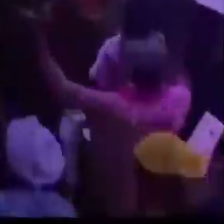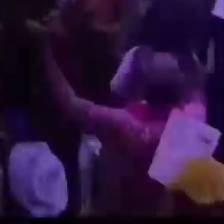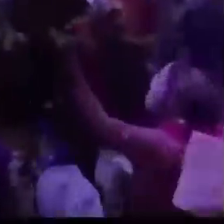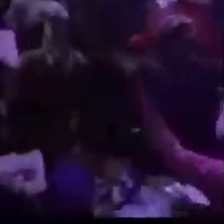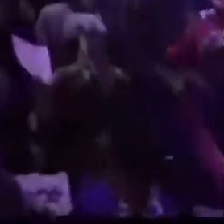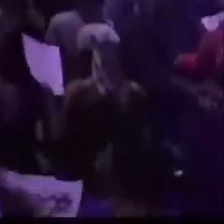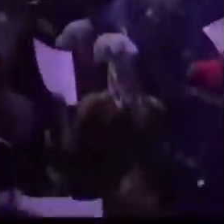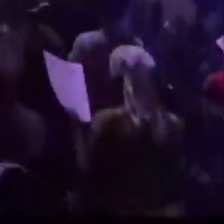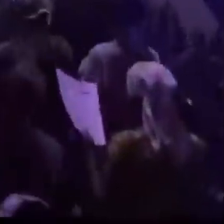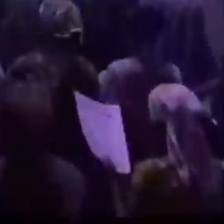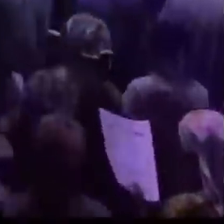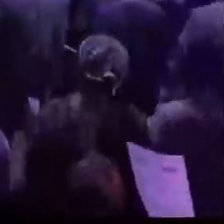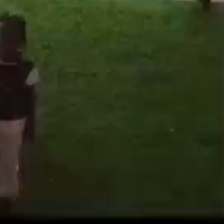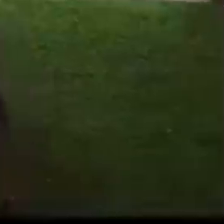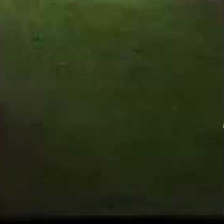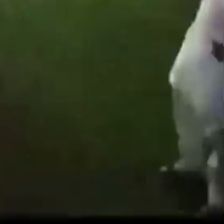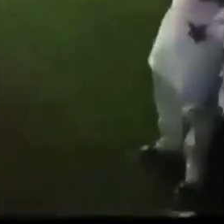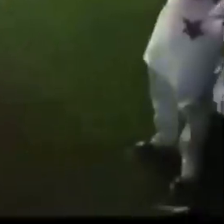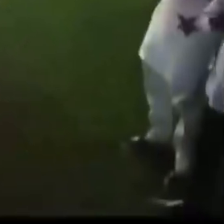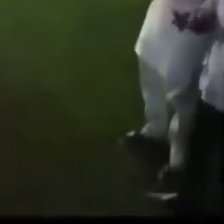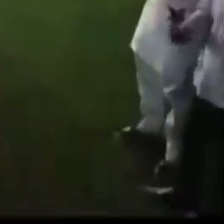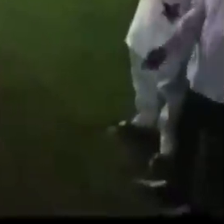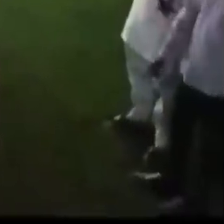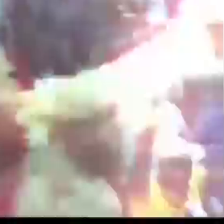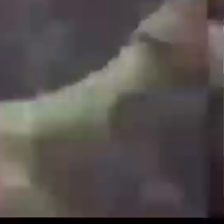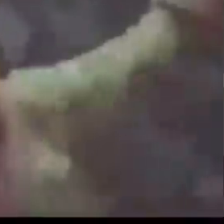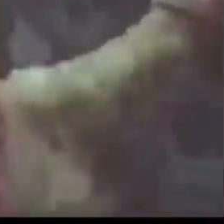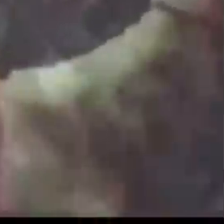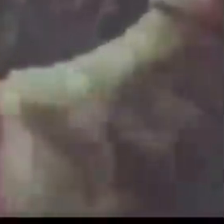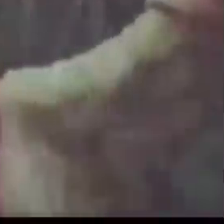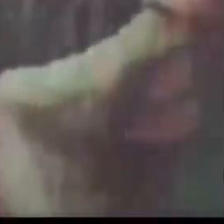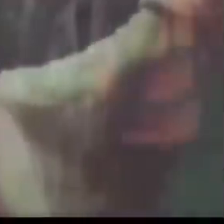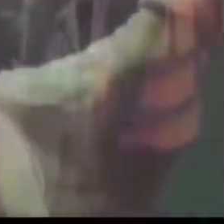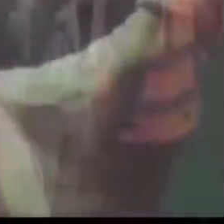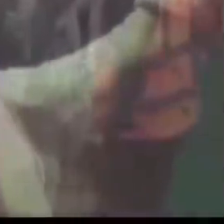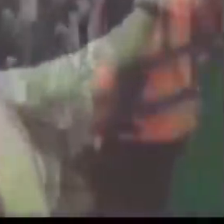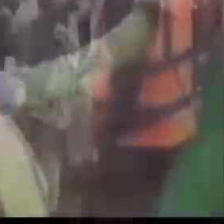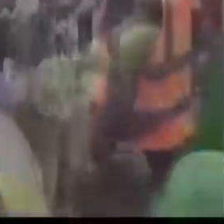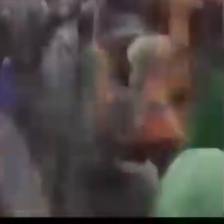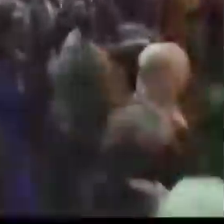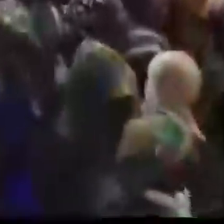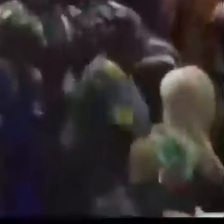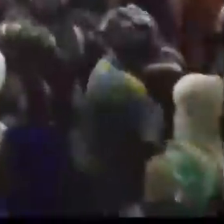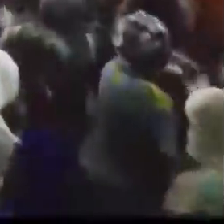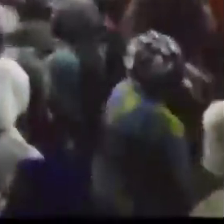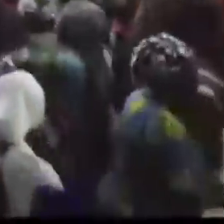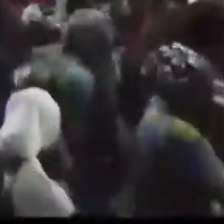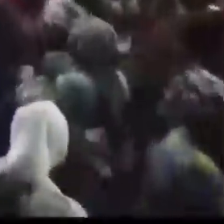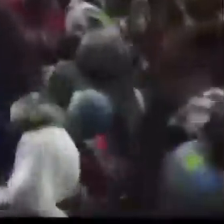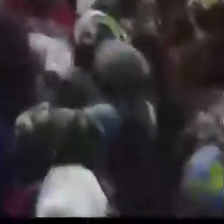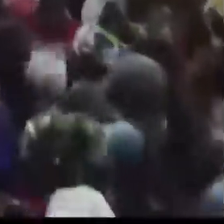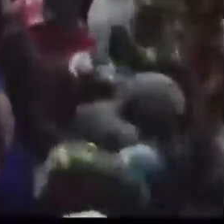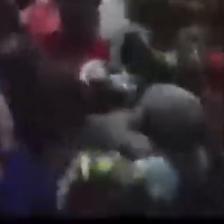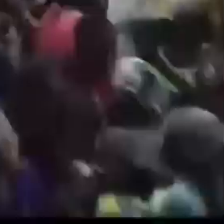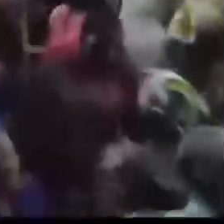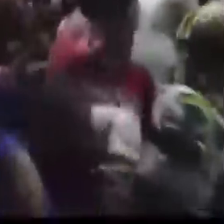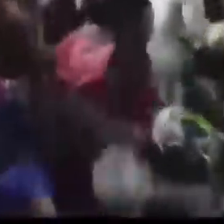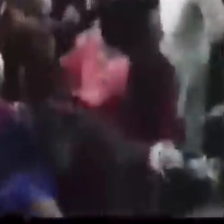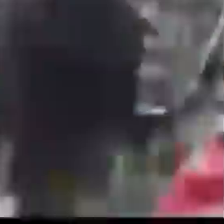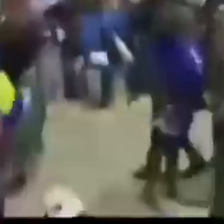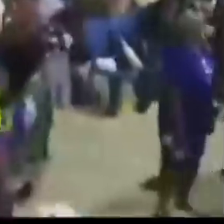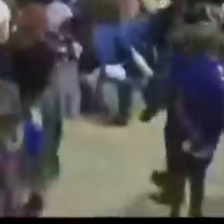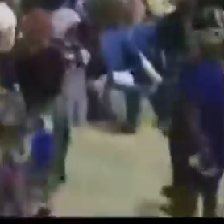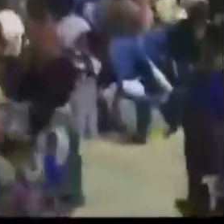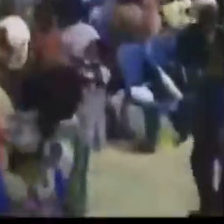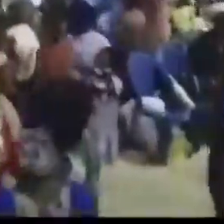Marathon Prayer. Ṣíṣe ọlọ́run aláyè, bàbá ṣe bí ọba dé, ìsọjí ẹlẹ́gbẹ̀rẹ̀ ẹ̀tú yáyá máa